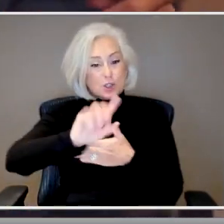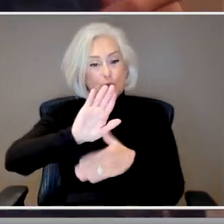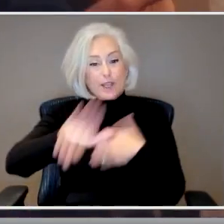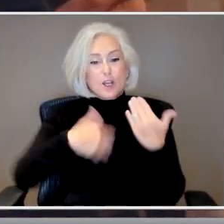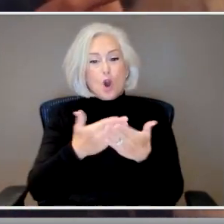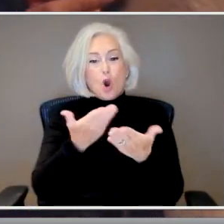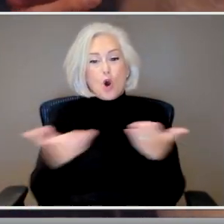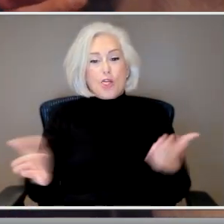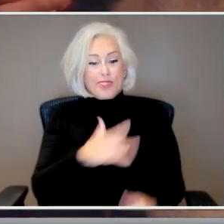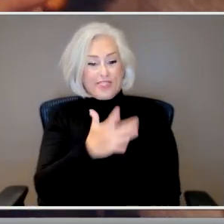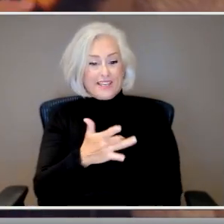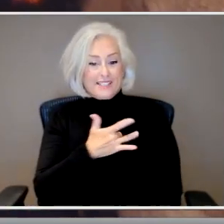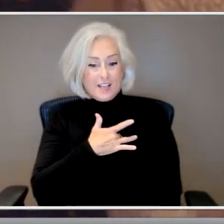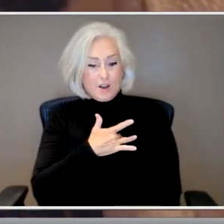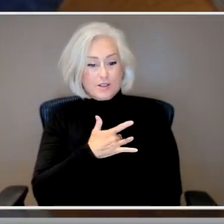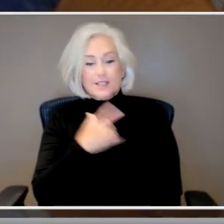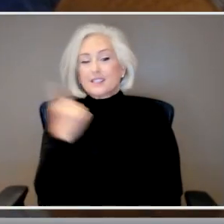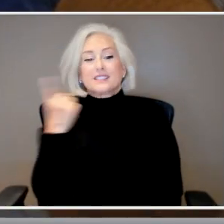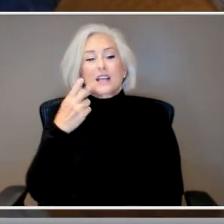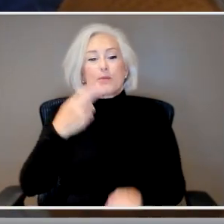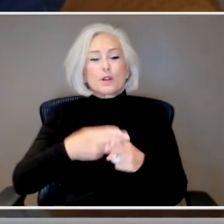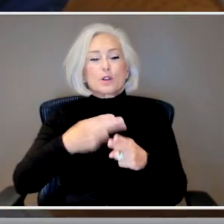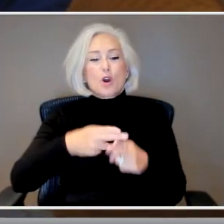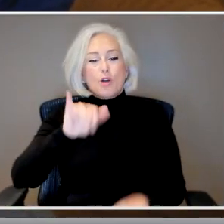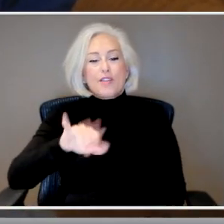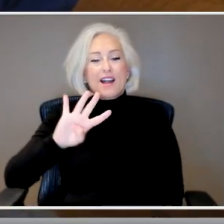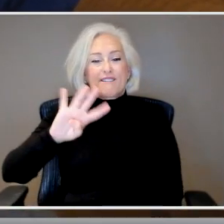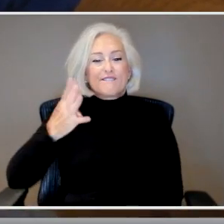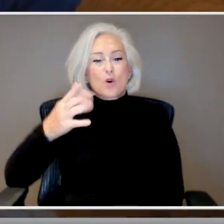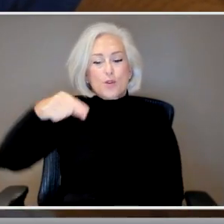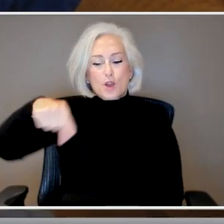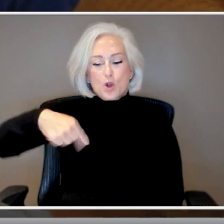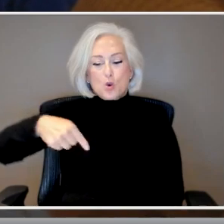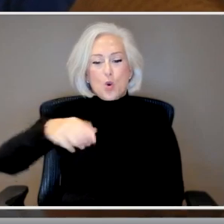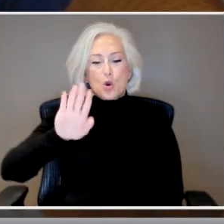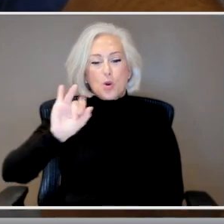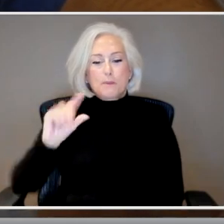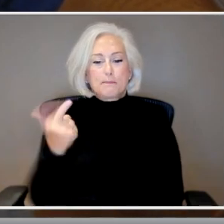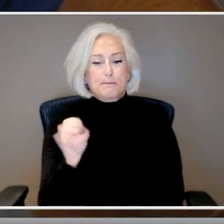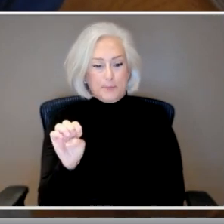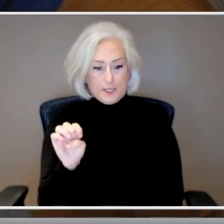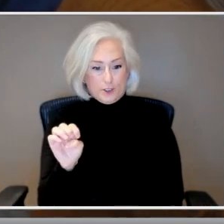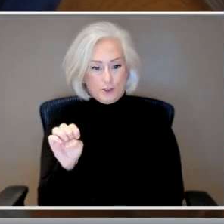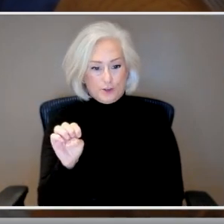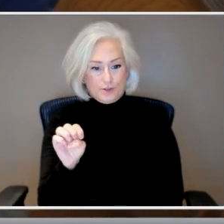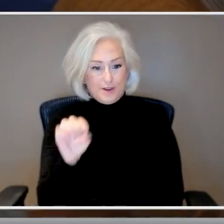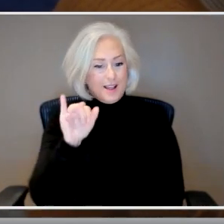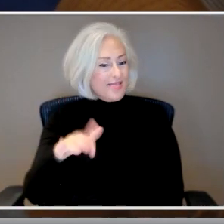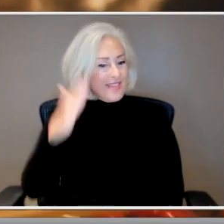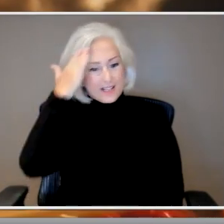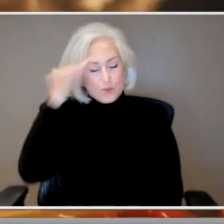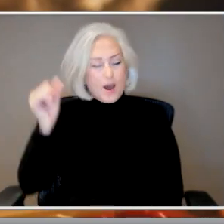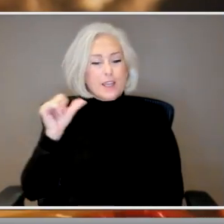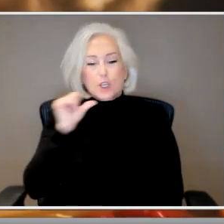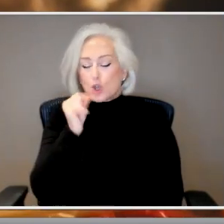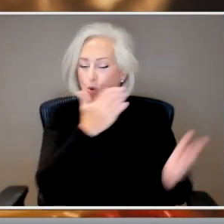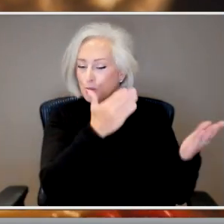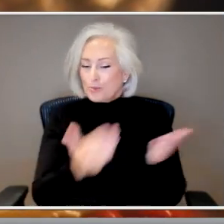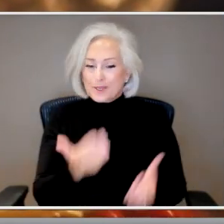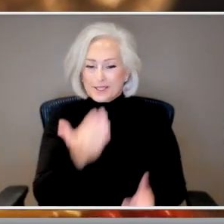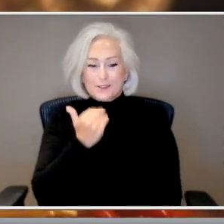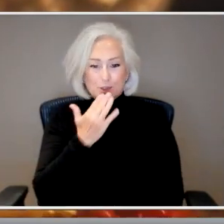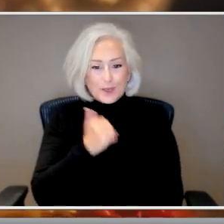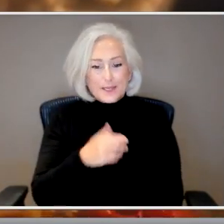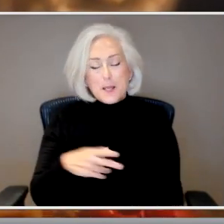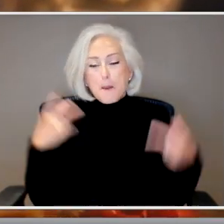this the fourth quarter binge, which is why we're telling Vicki's husband, don't bring home any more treats, bring home vegetables. There are parties, and